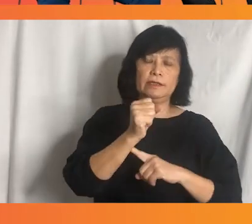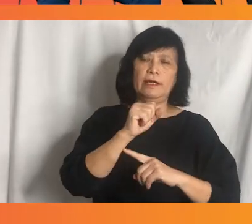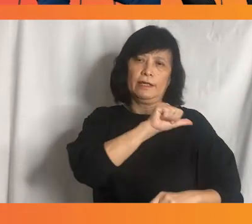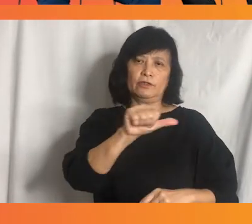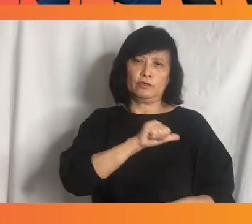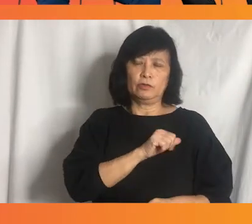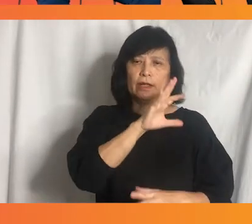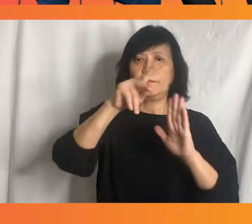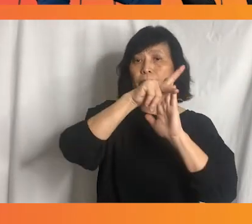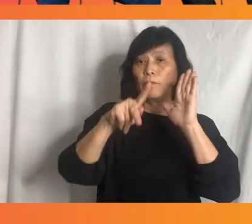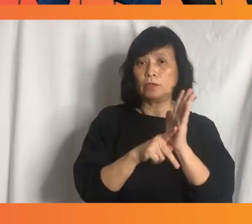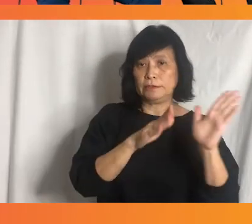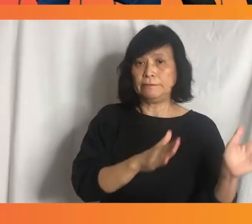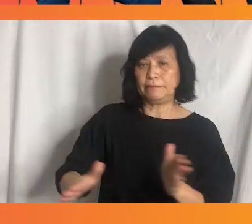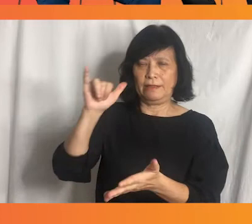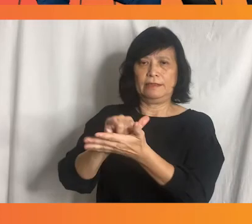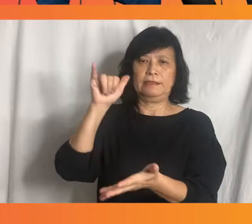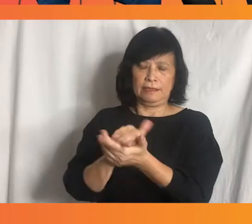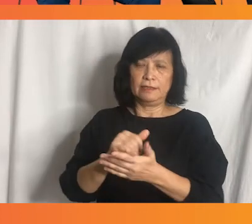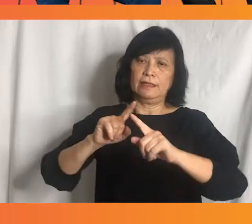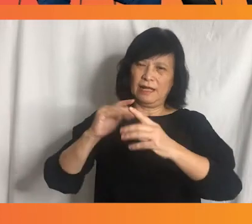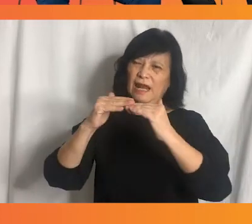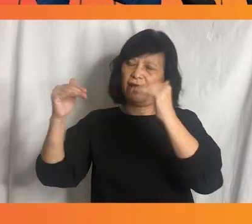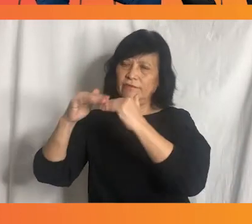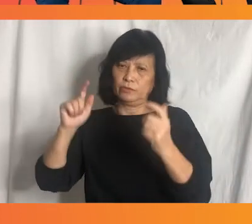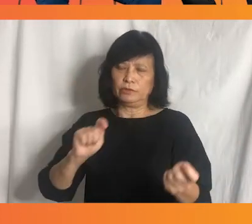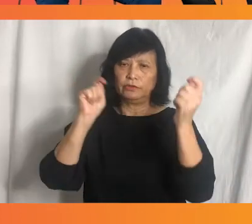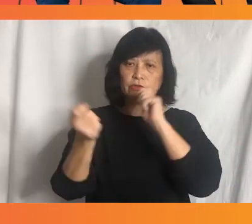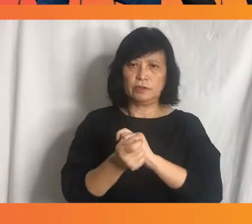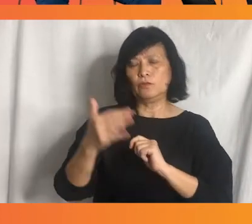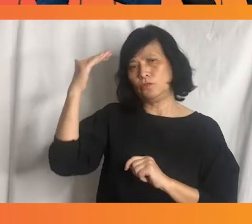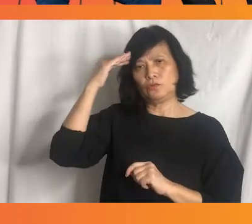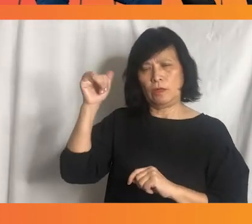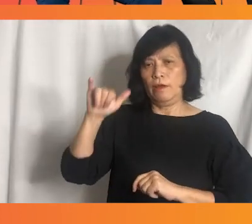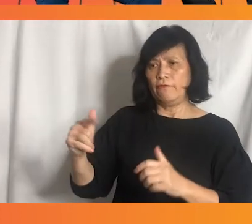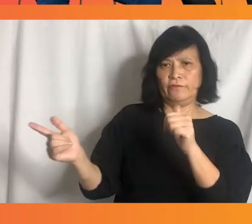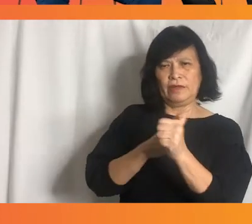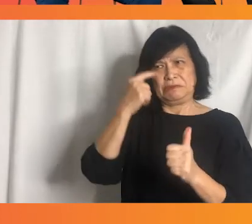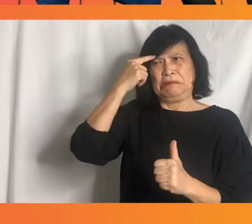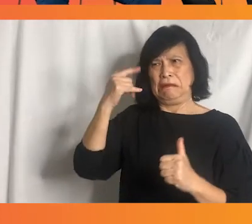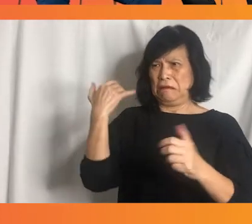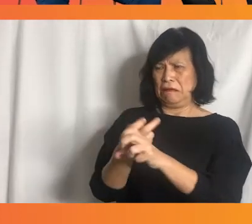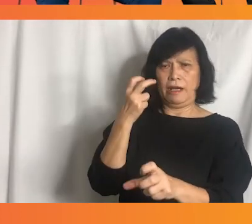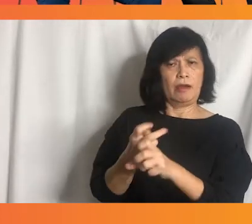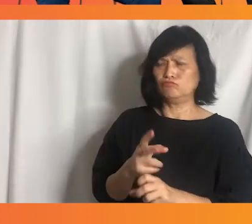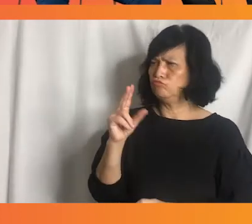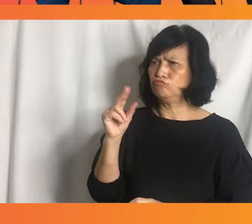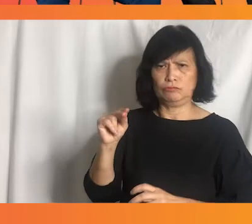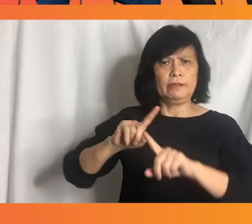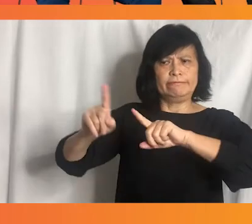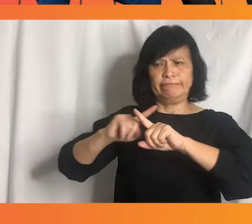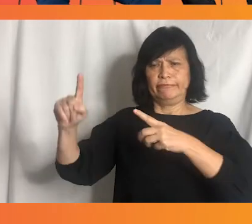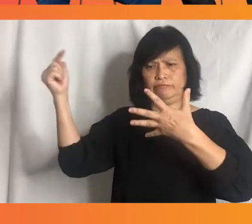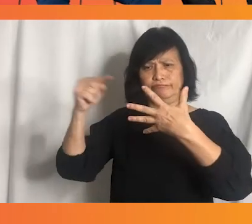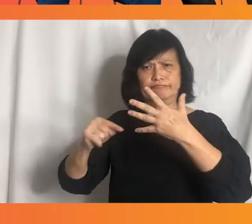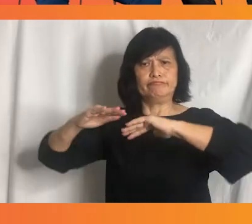plans. So there's a different level of change. Now, usually we may think it's a little bit harder to do so, but actually there are multiple platforms that we can get engaged